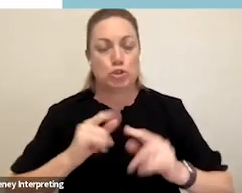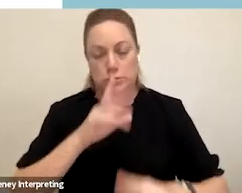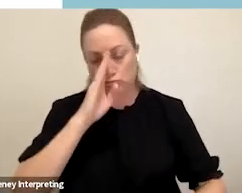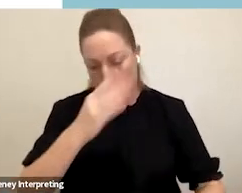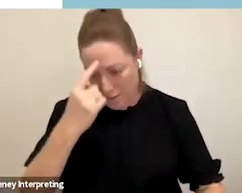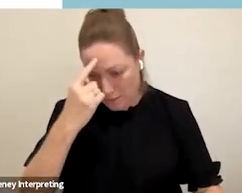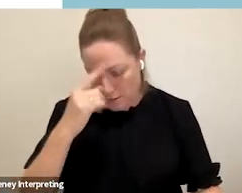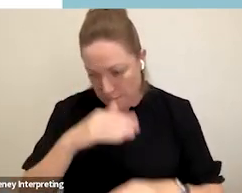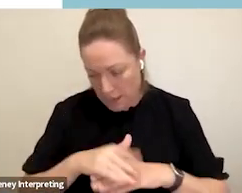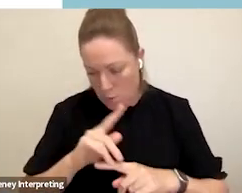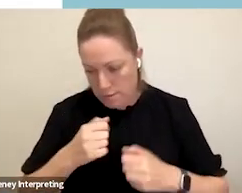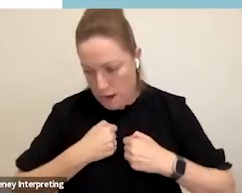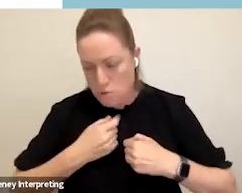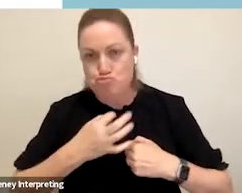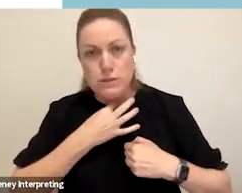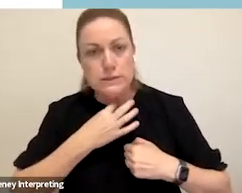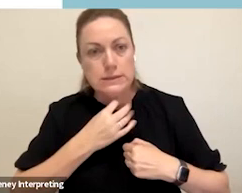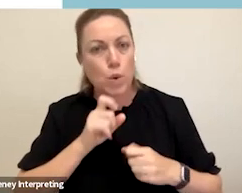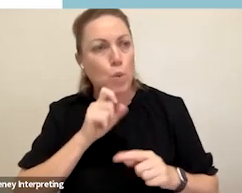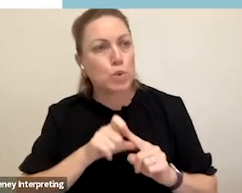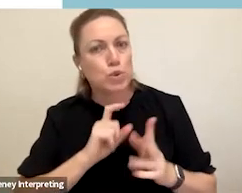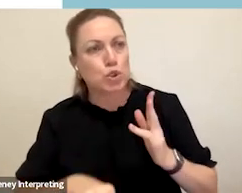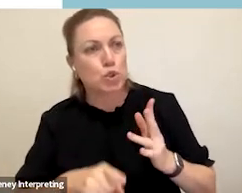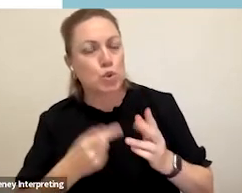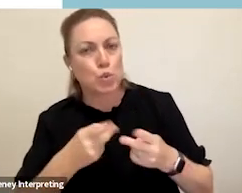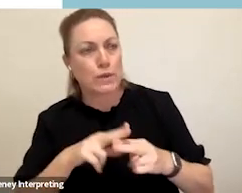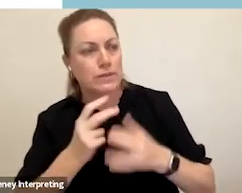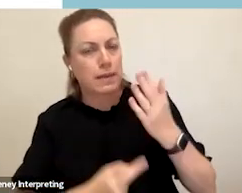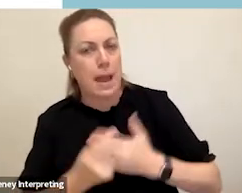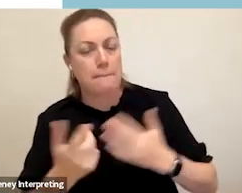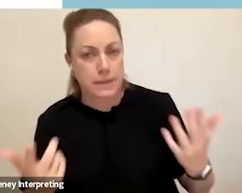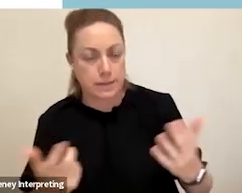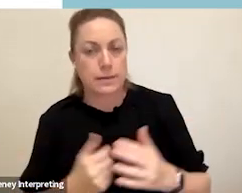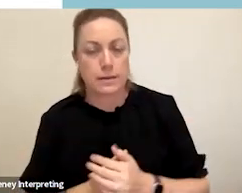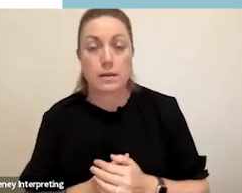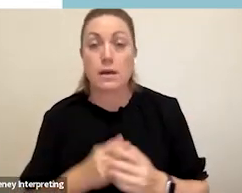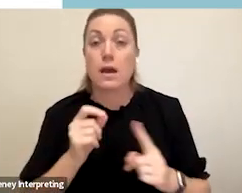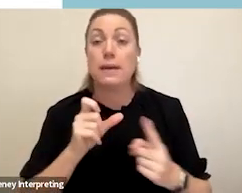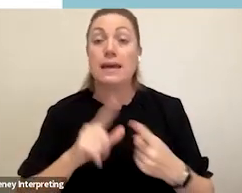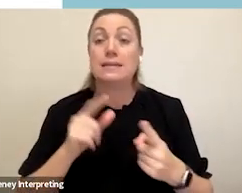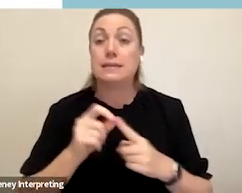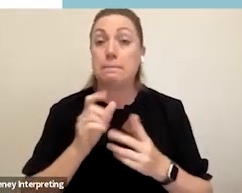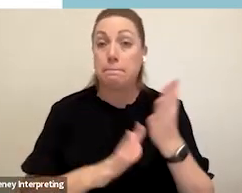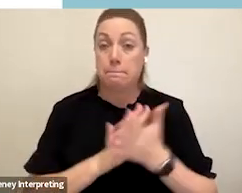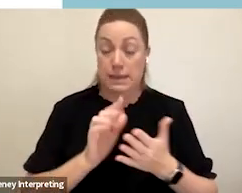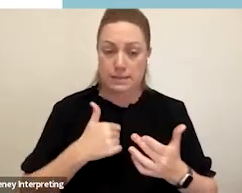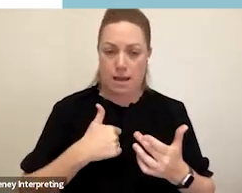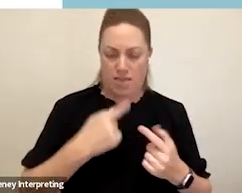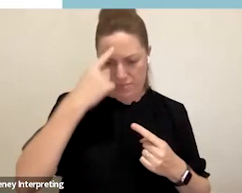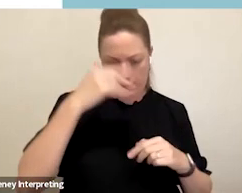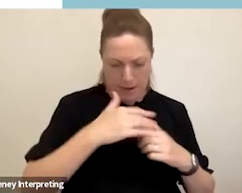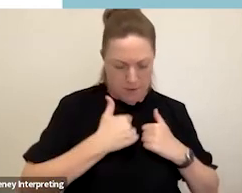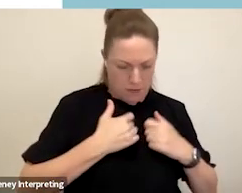thinking about what are your risks and what are you going to do about those risks. But PSEP allows you to start from a place of strength